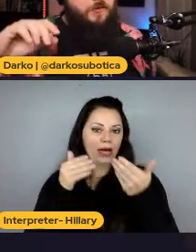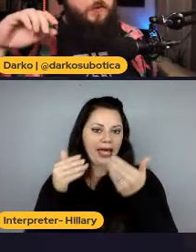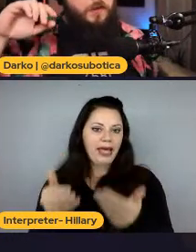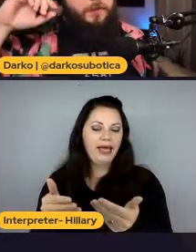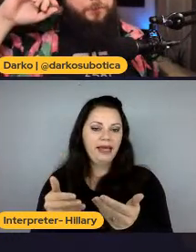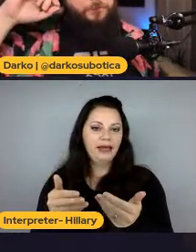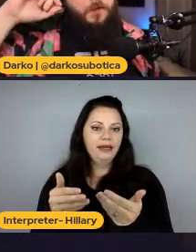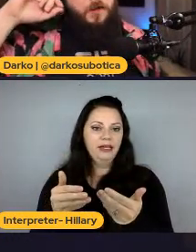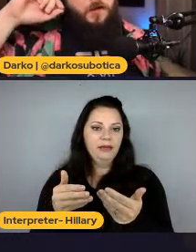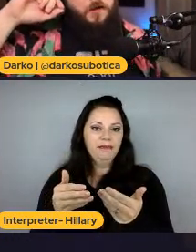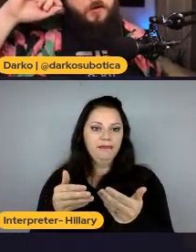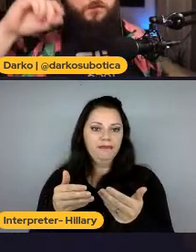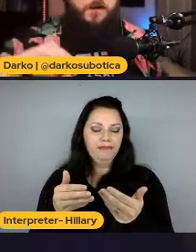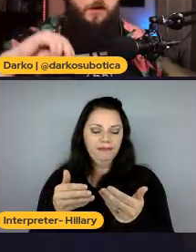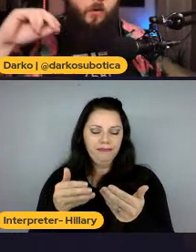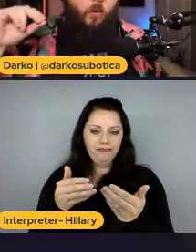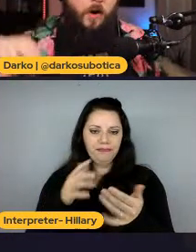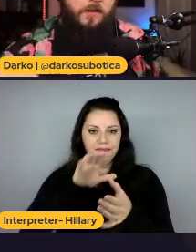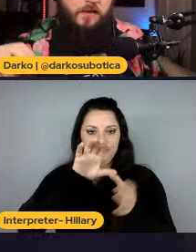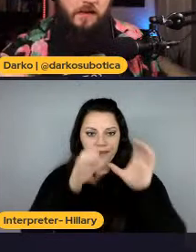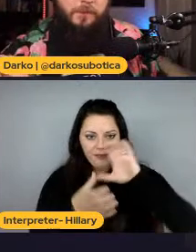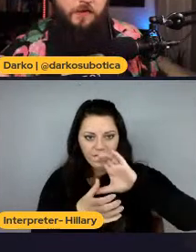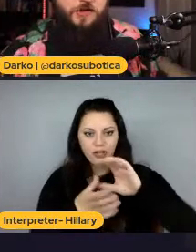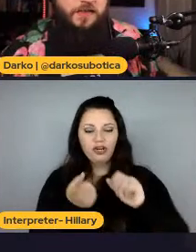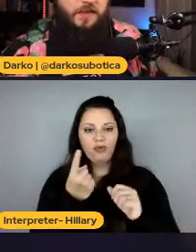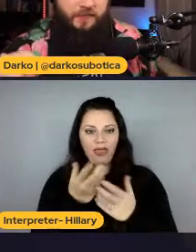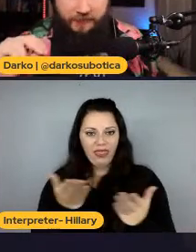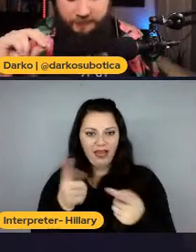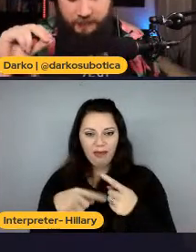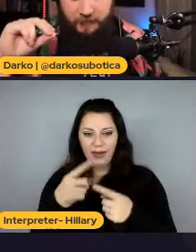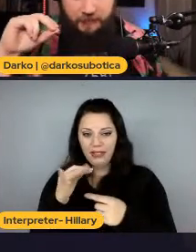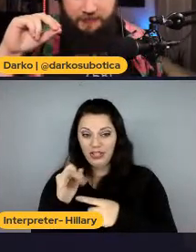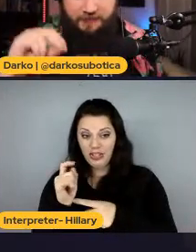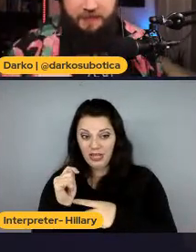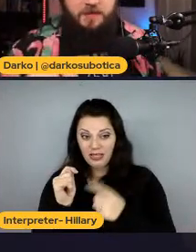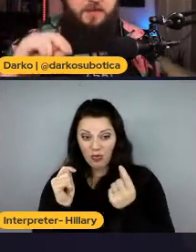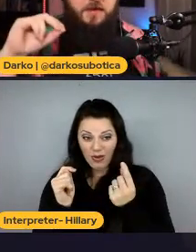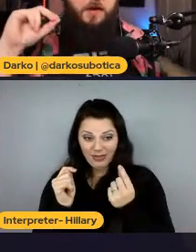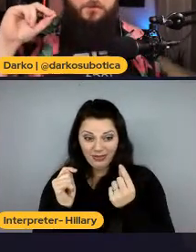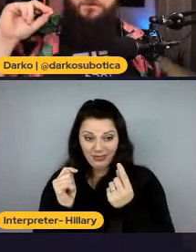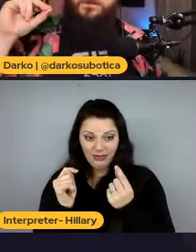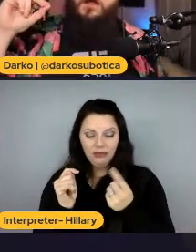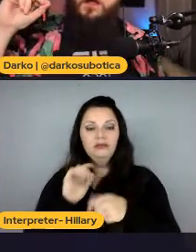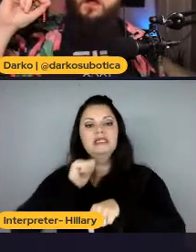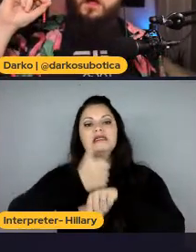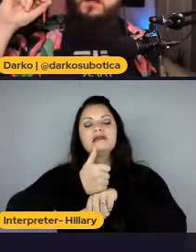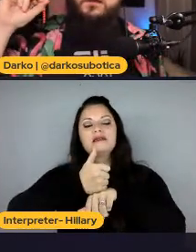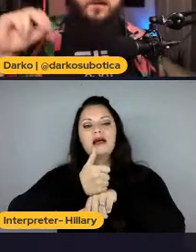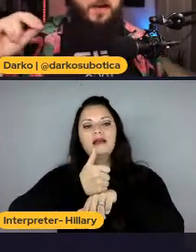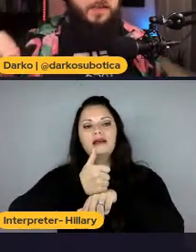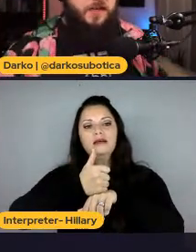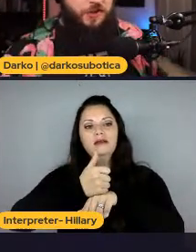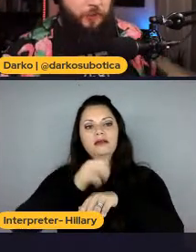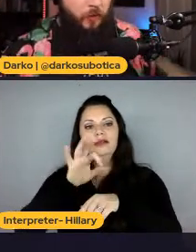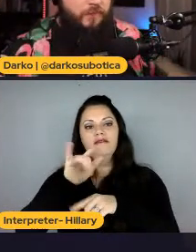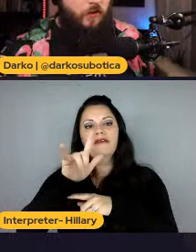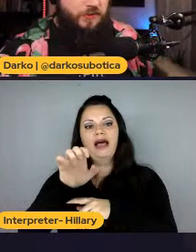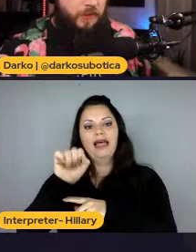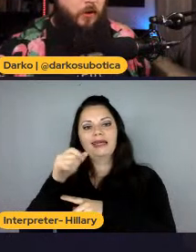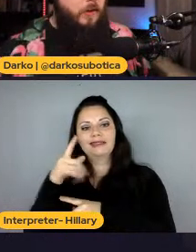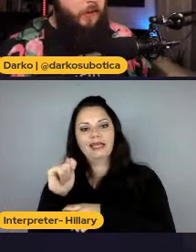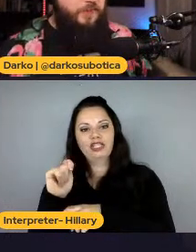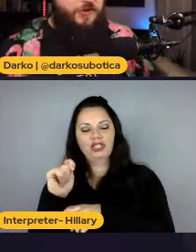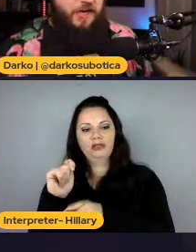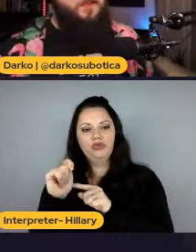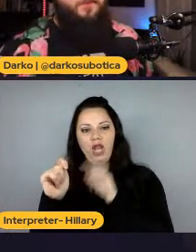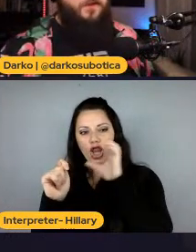need to configure one thing about Jest, and that's setting the file extension it will look for, so it